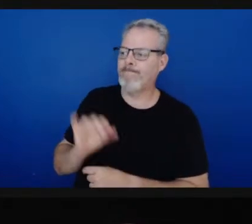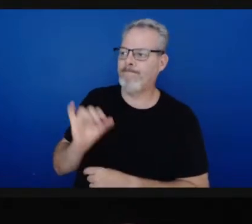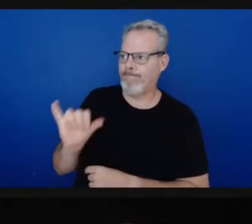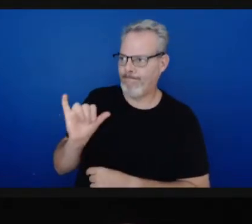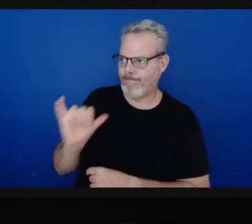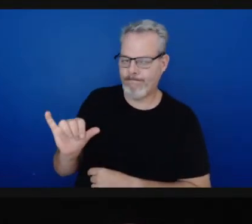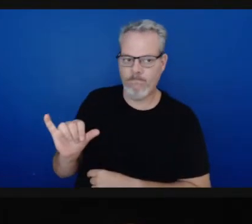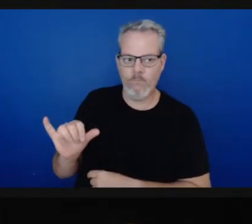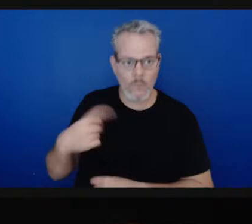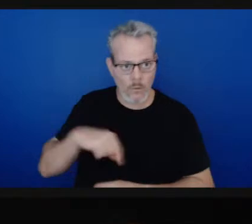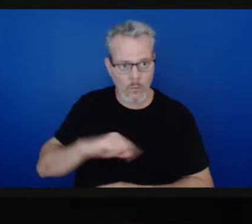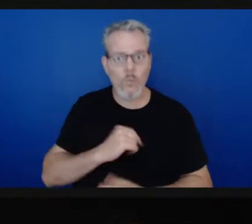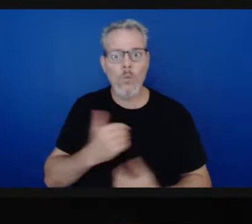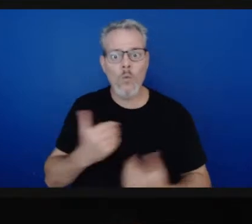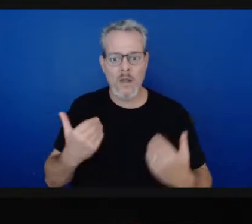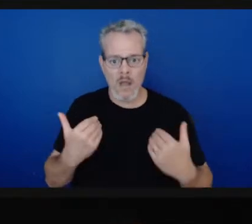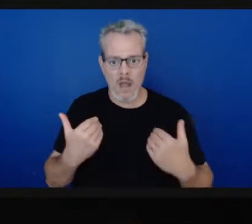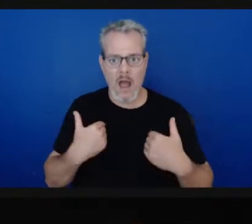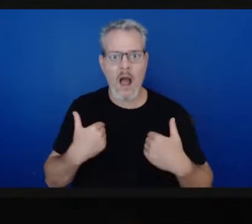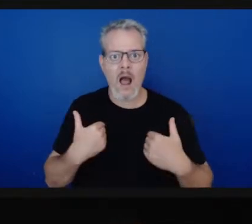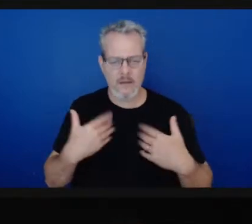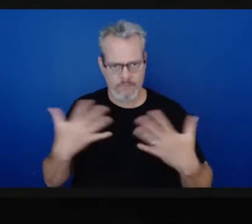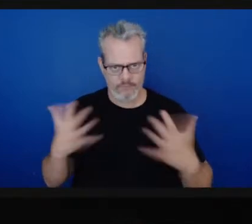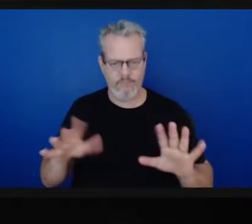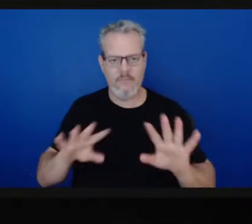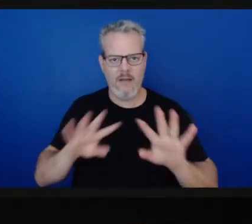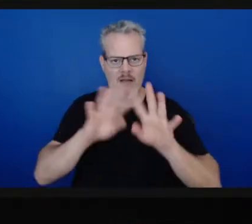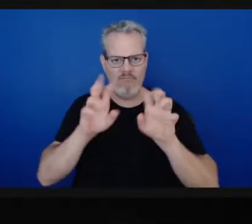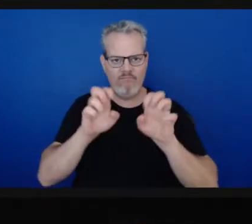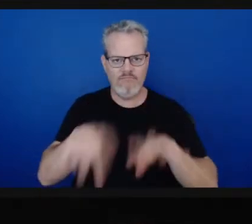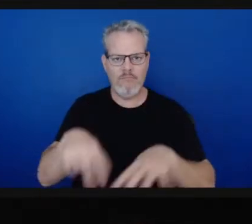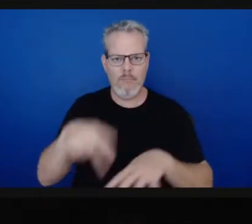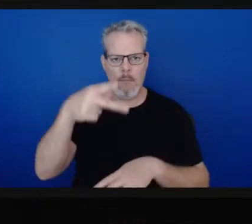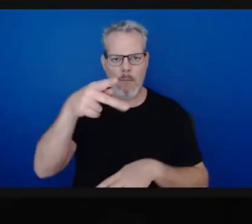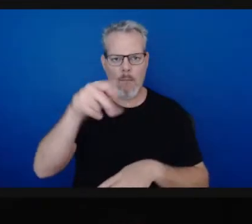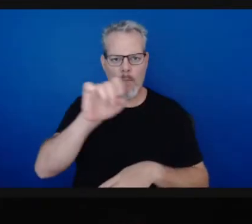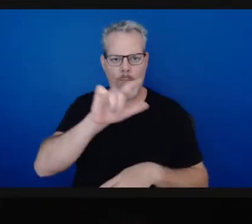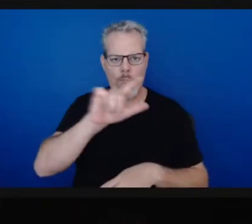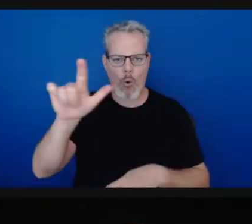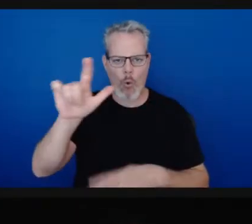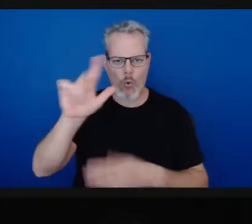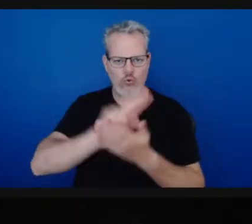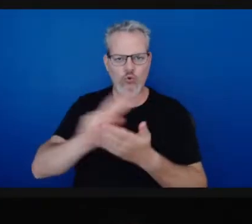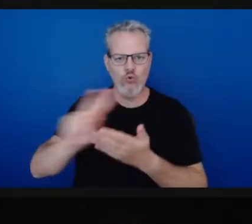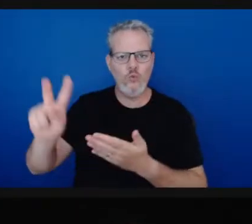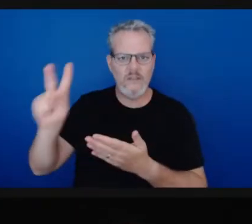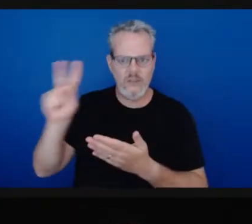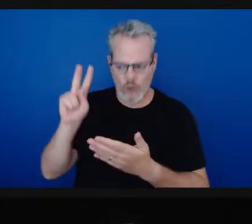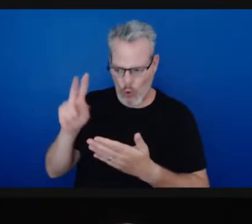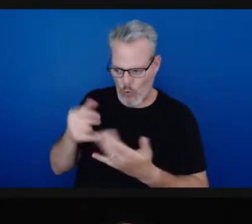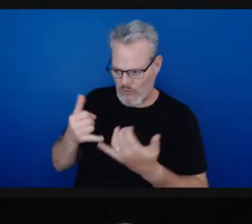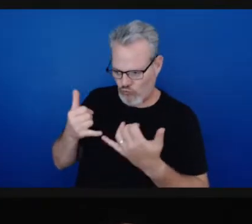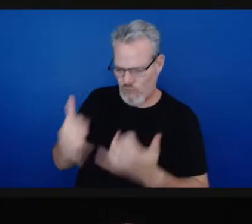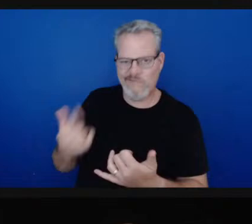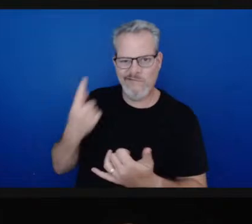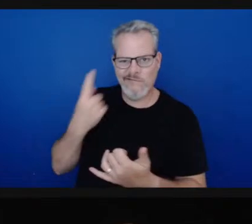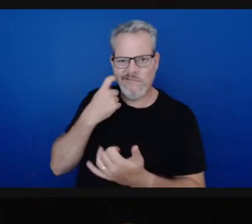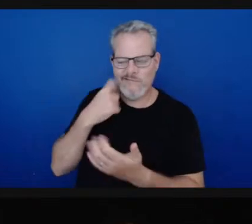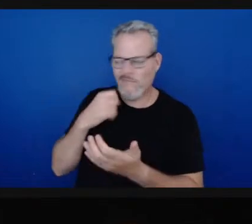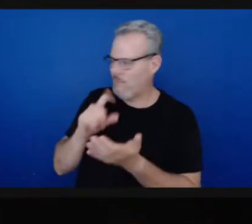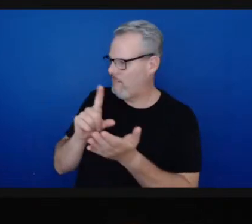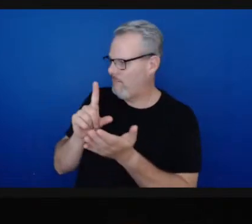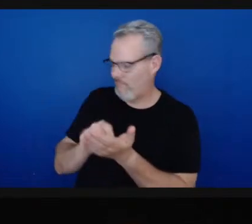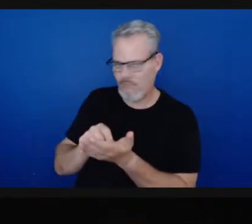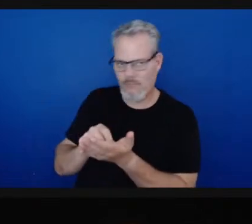We did put out the poll again. We put it out, I think maybe 2 weeks ago. At this point was the first time we put it out, with the over